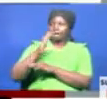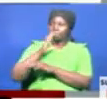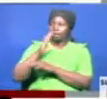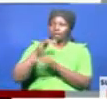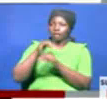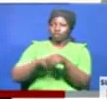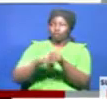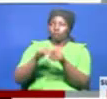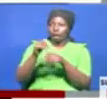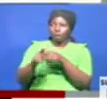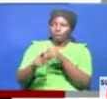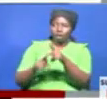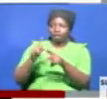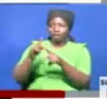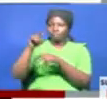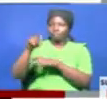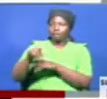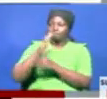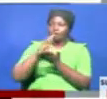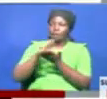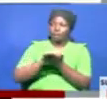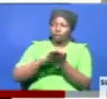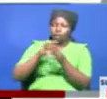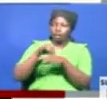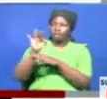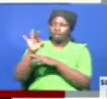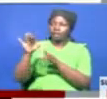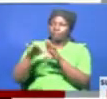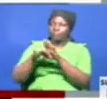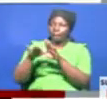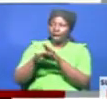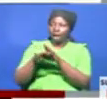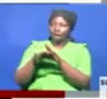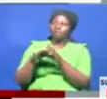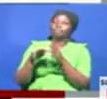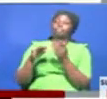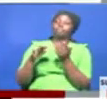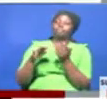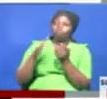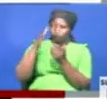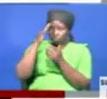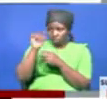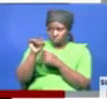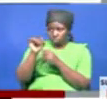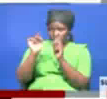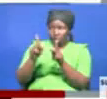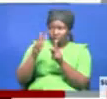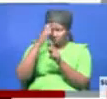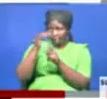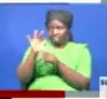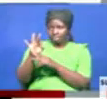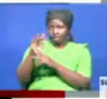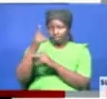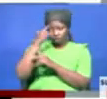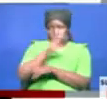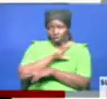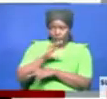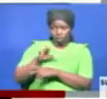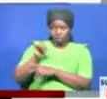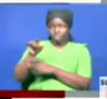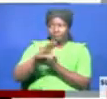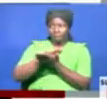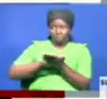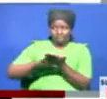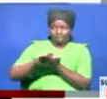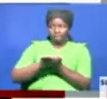be based on a 3-member quorum. That's okay, because 3 for commissions is the basic for